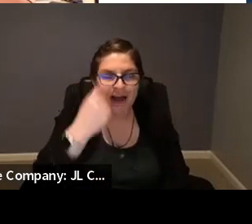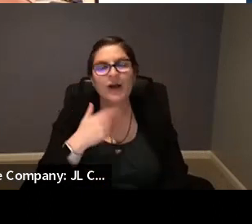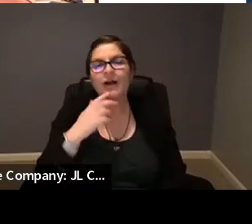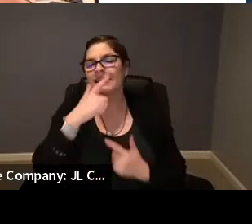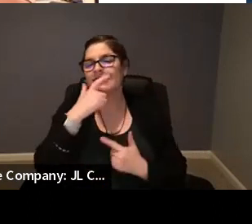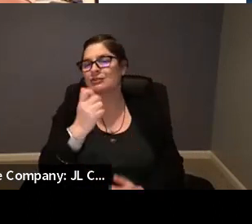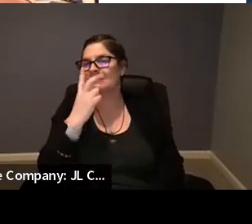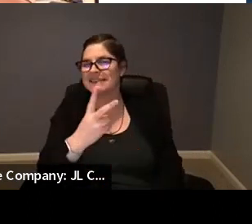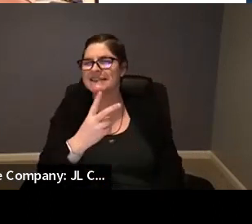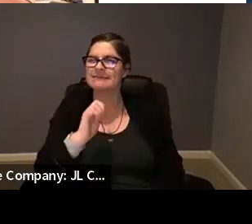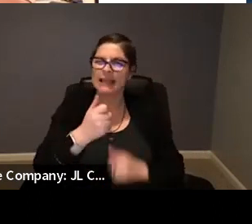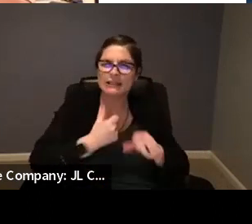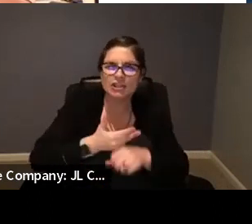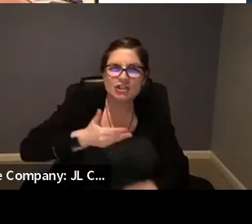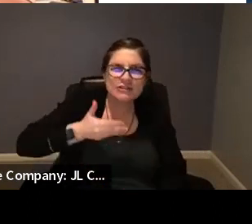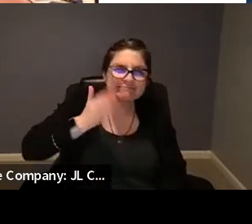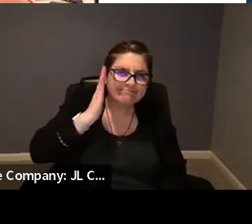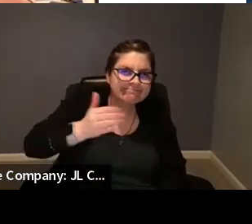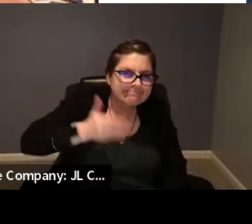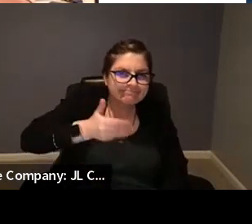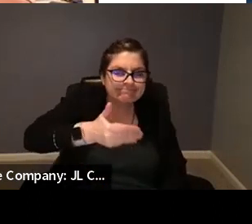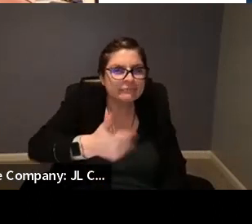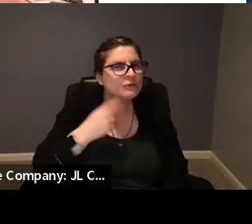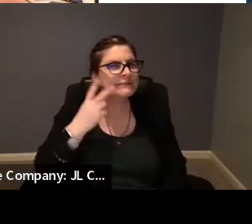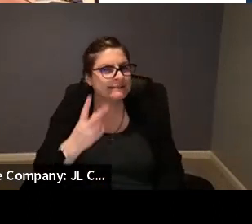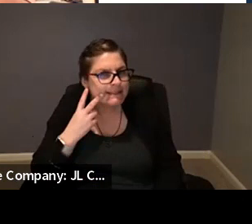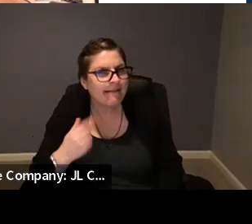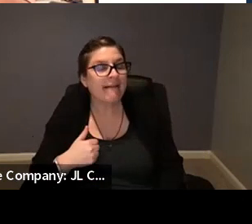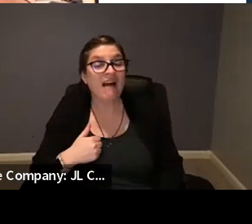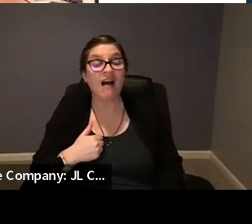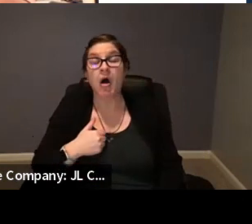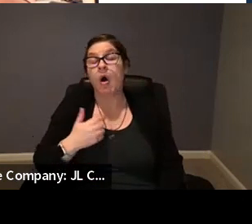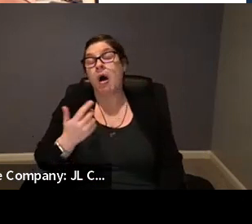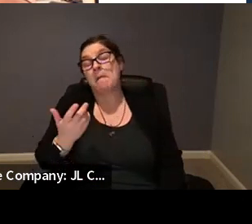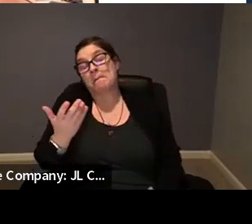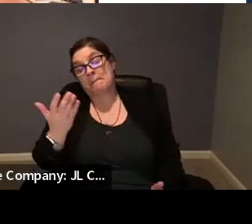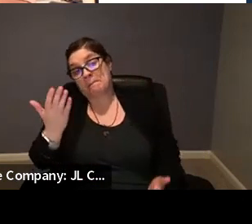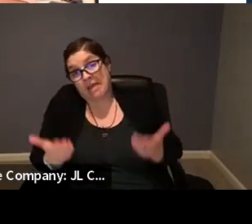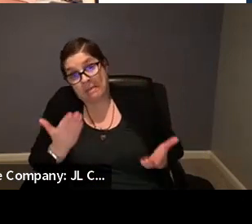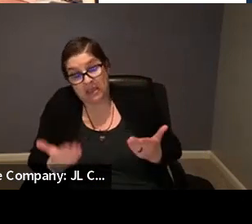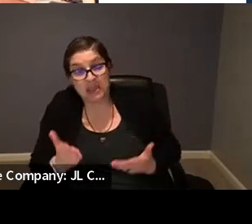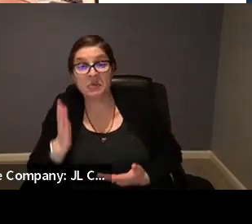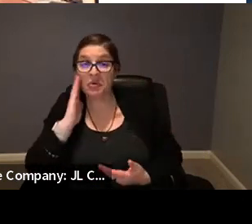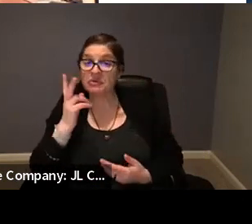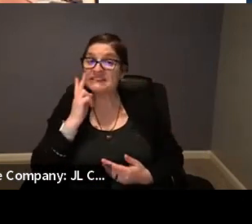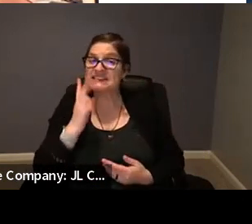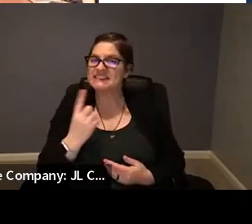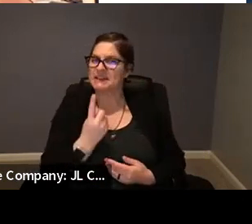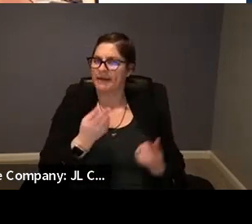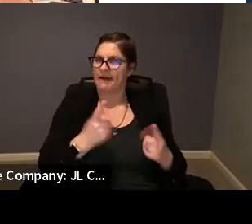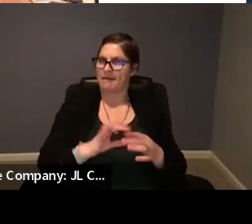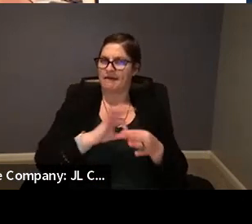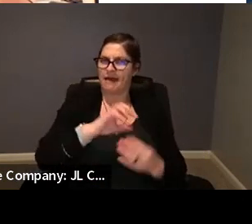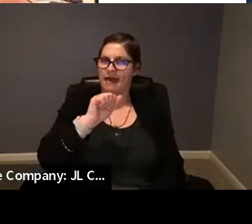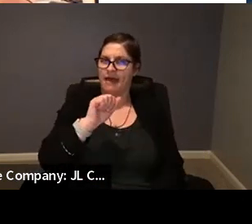next decade. You know, I think that, you know, I'd like to say there might be a reckoning with ableism, but I've been wrong